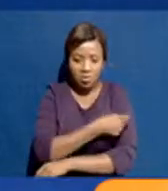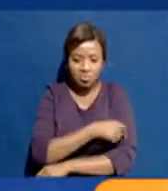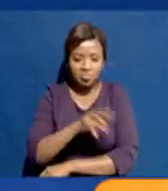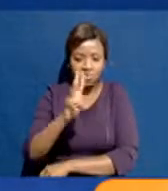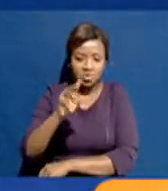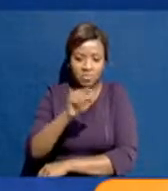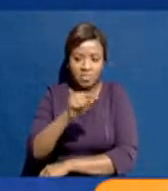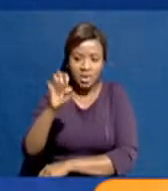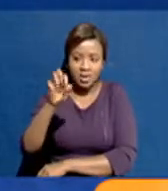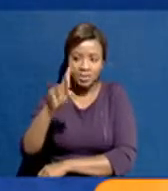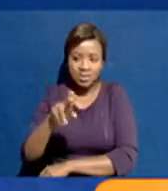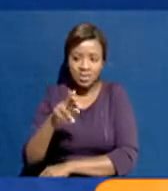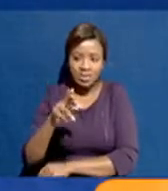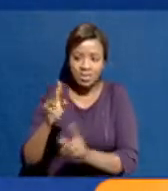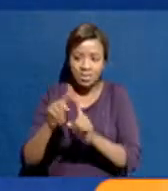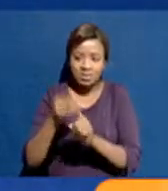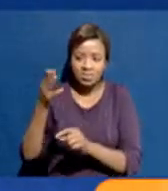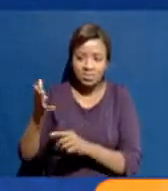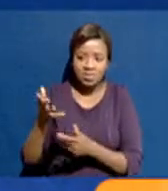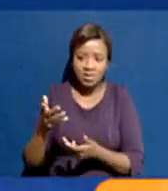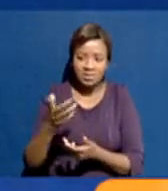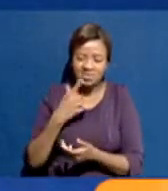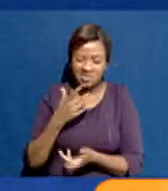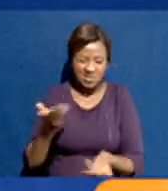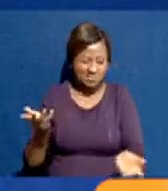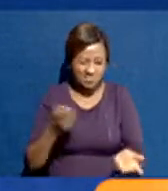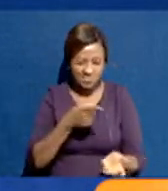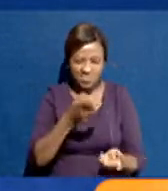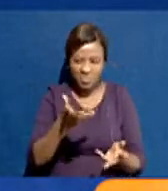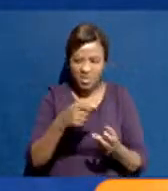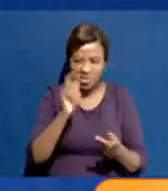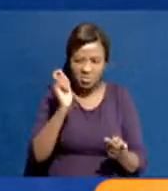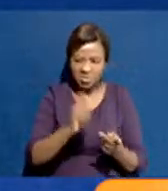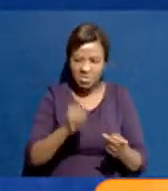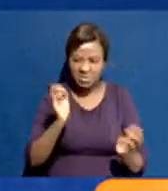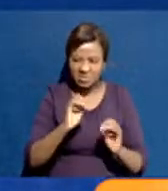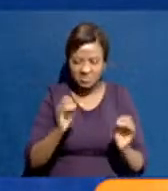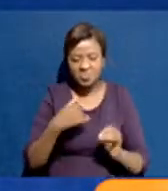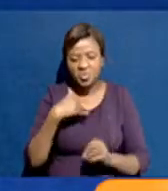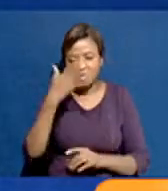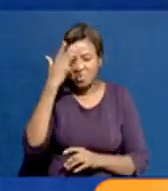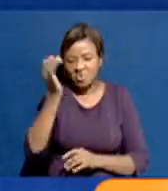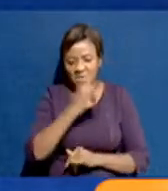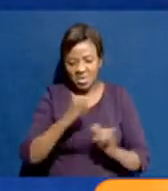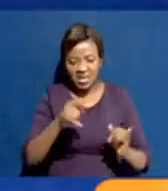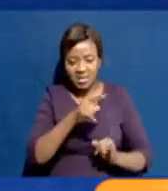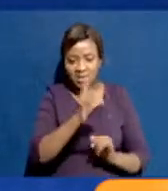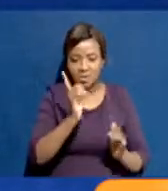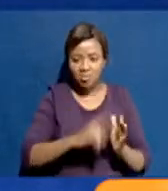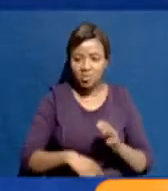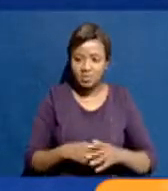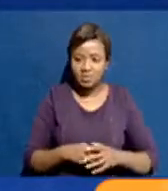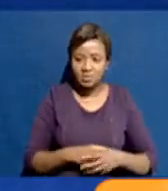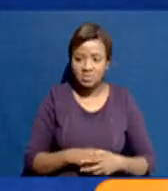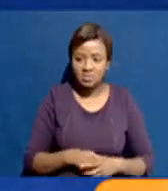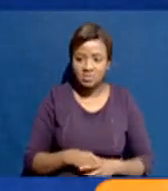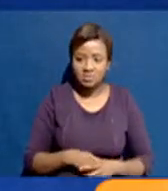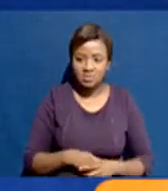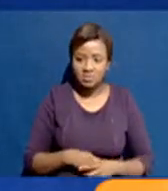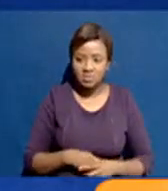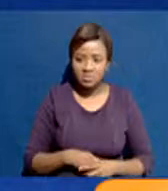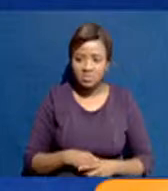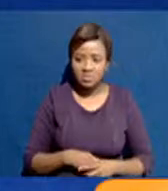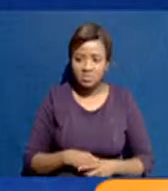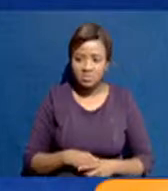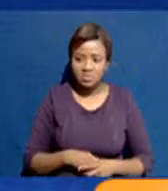And yeah, they said there's no need to test. It's obvious what this is. They already knew at that point. Yeah, they could just